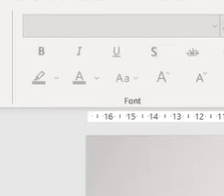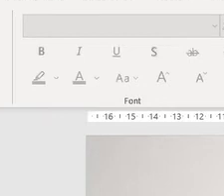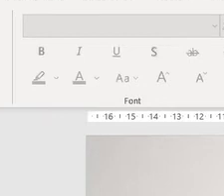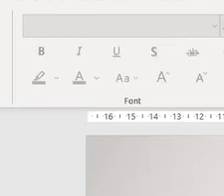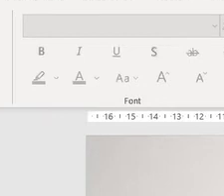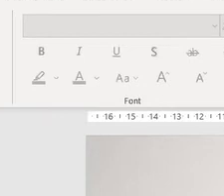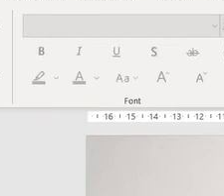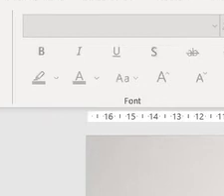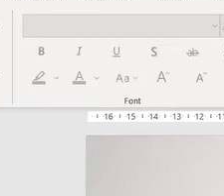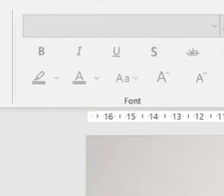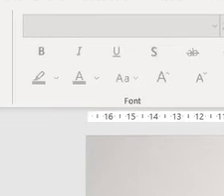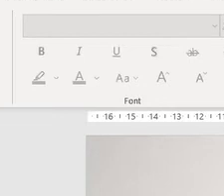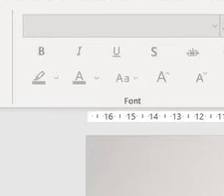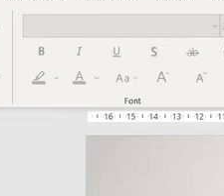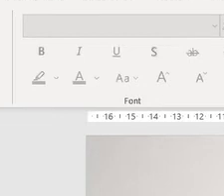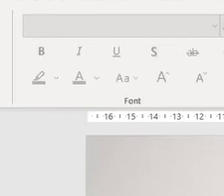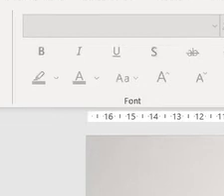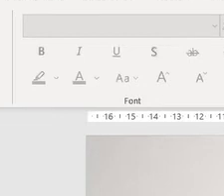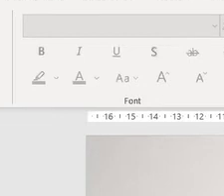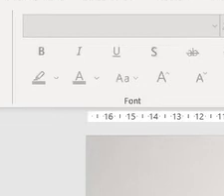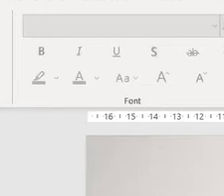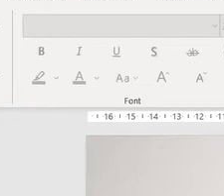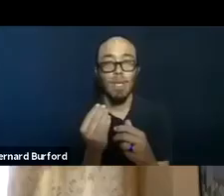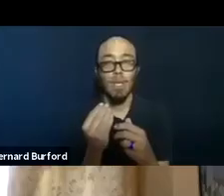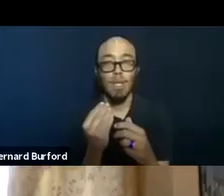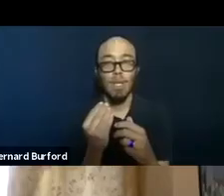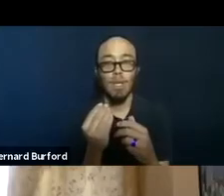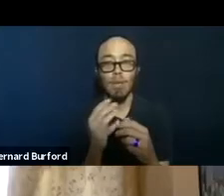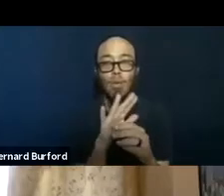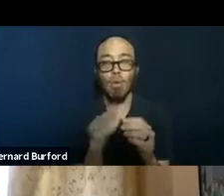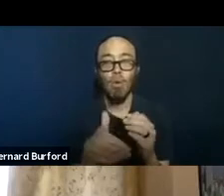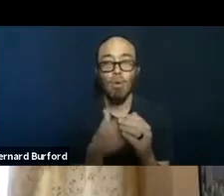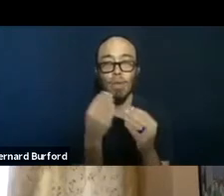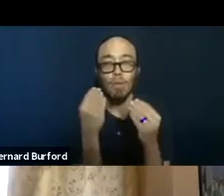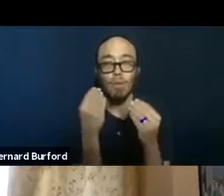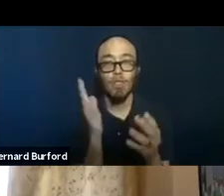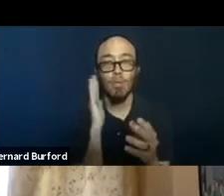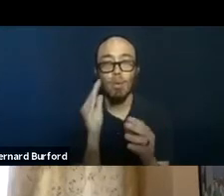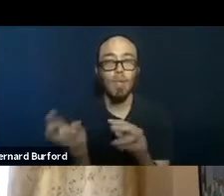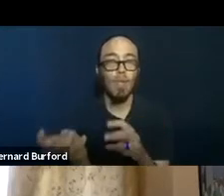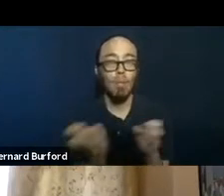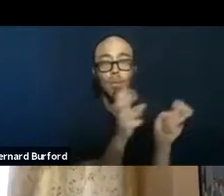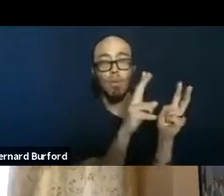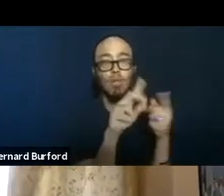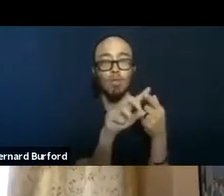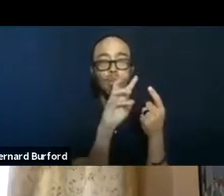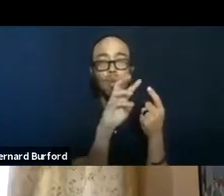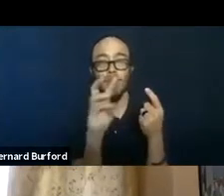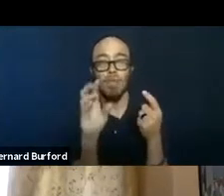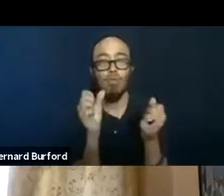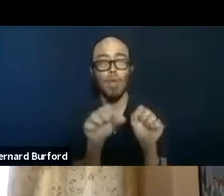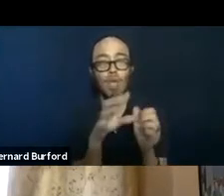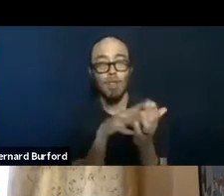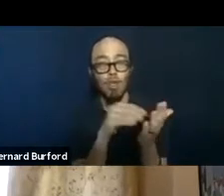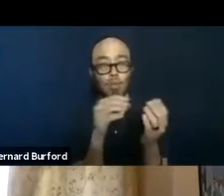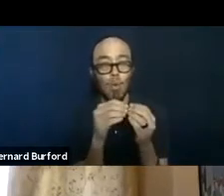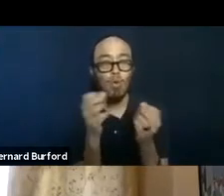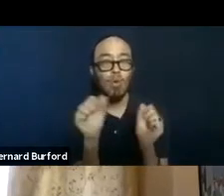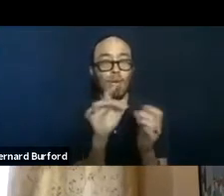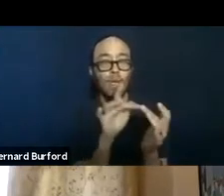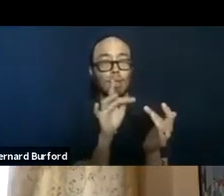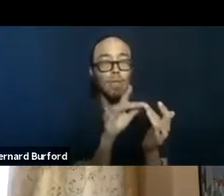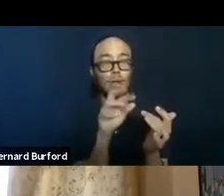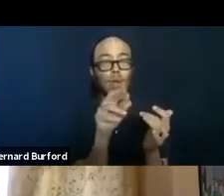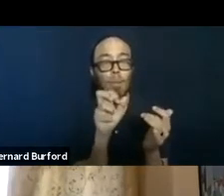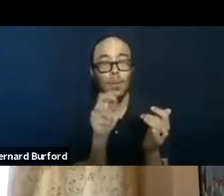inspiring indeed. And again, all the information will be uploaded on the website so you can learn more. You can contact Raman